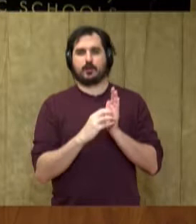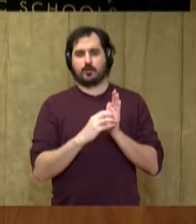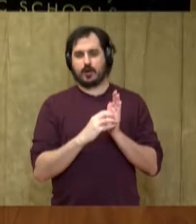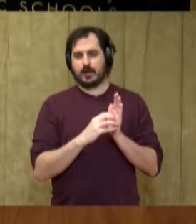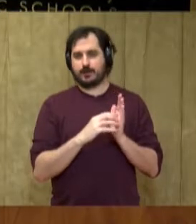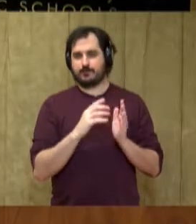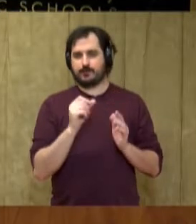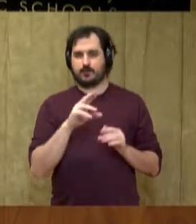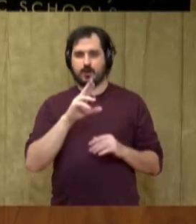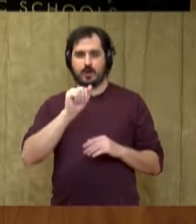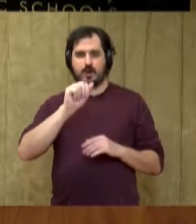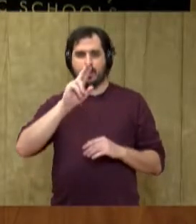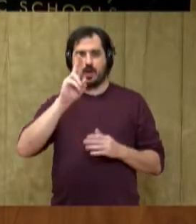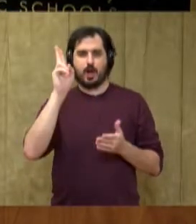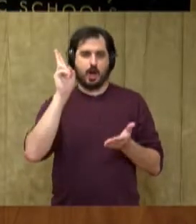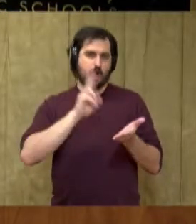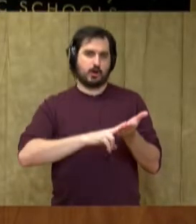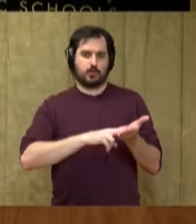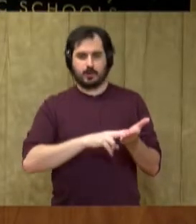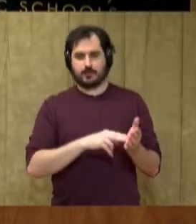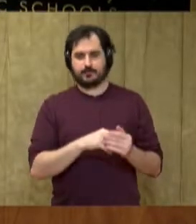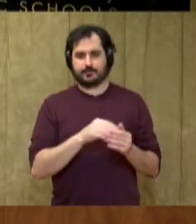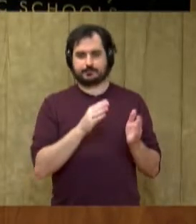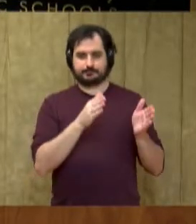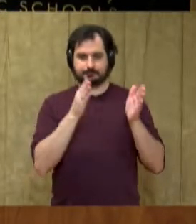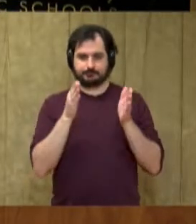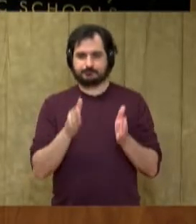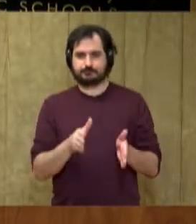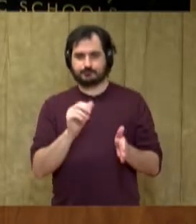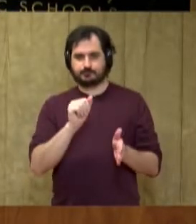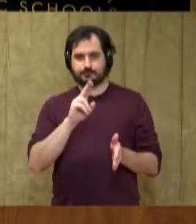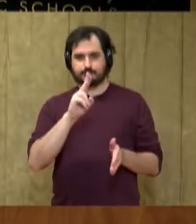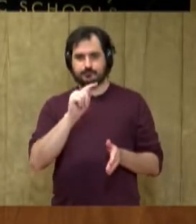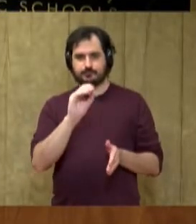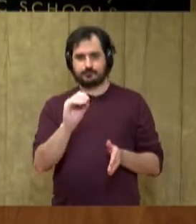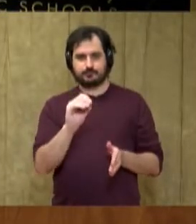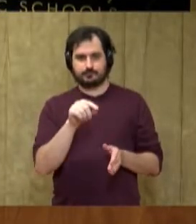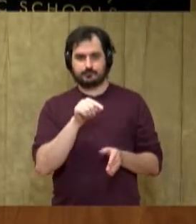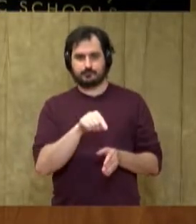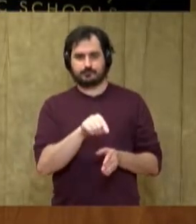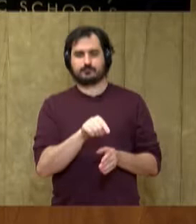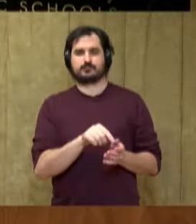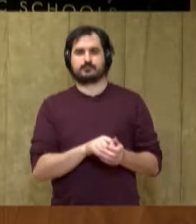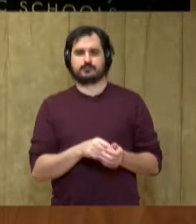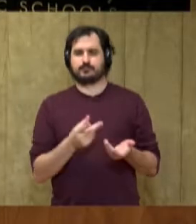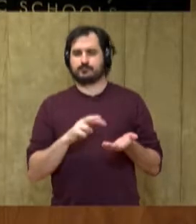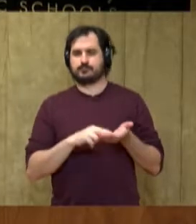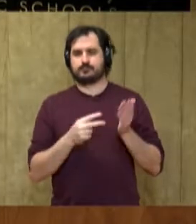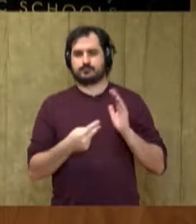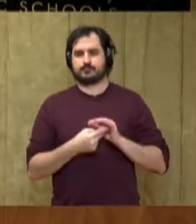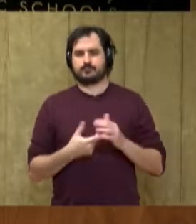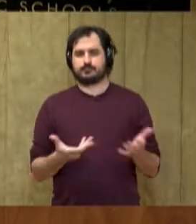autograph. Okay? Speaking of auto, that's our next root. Auto, what did it mean?